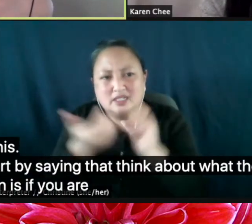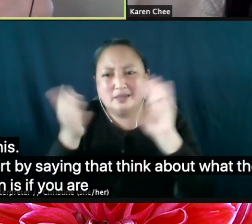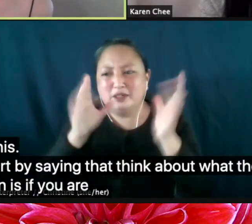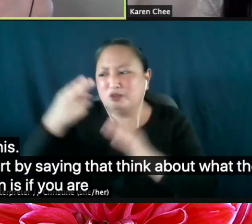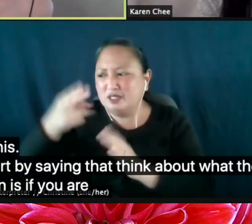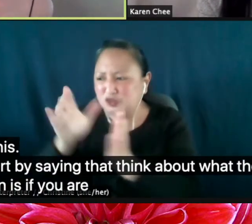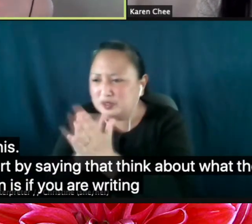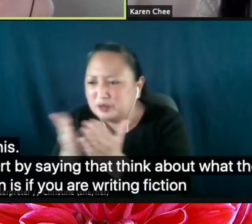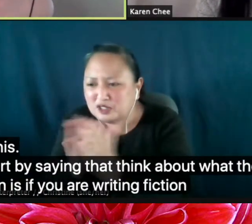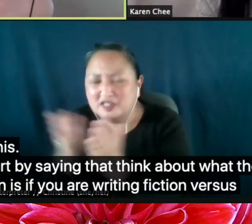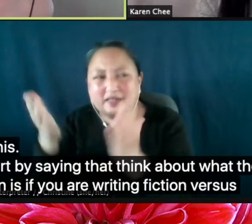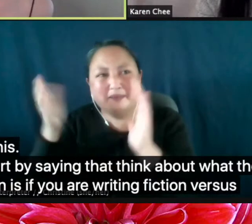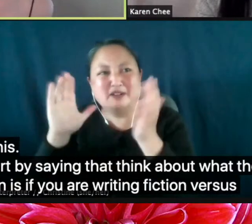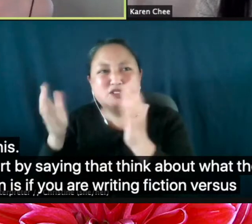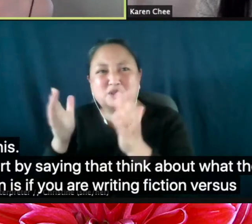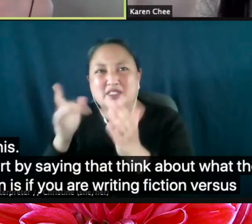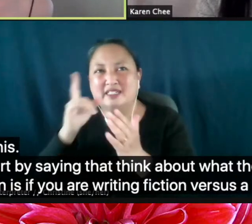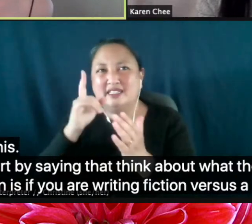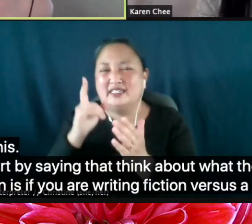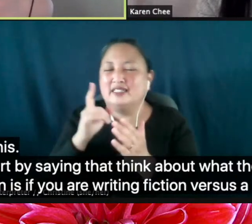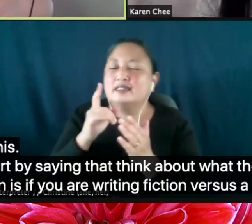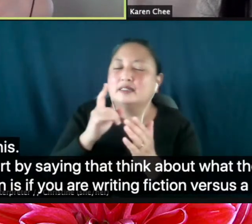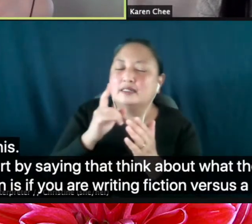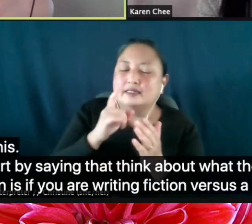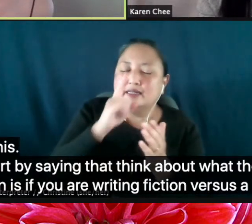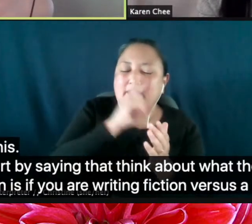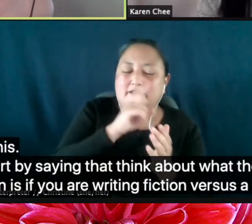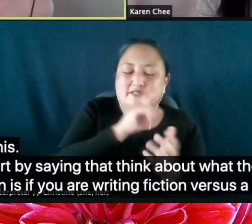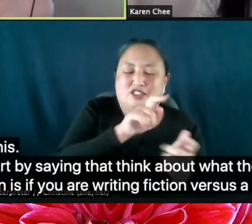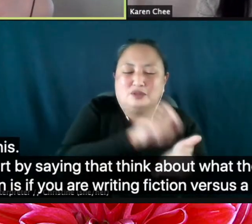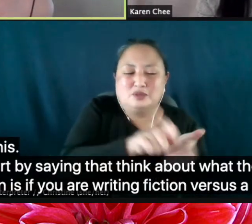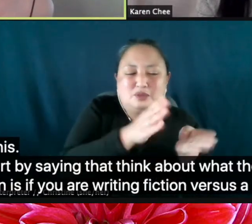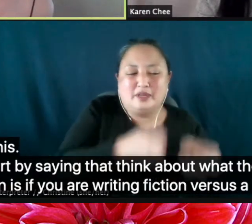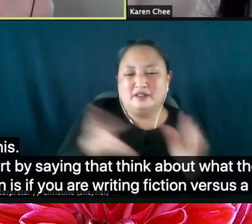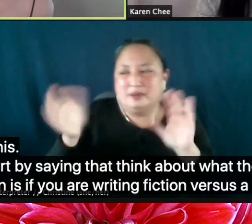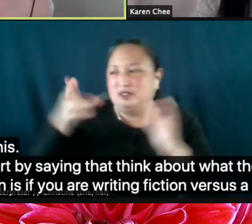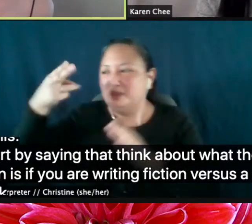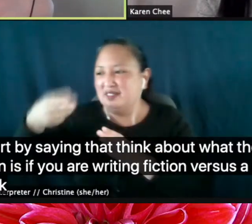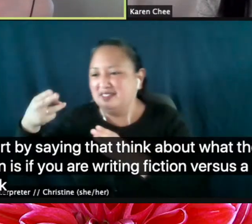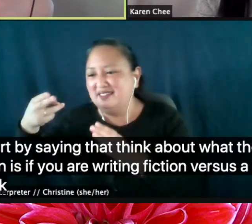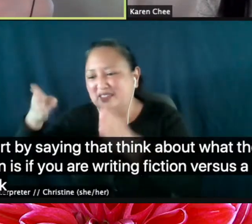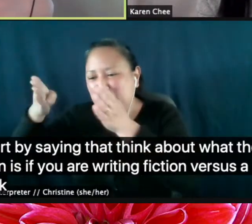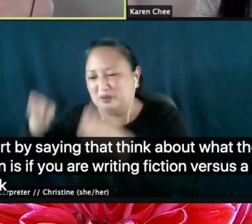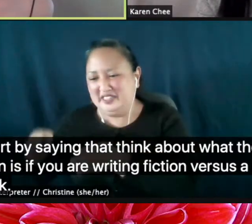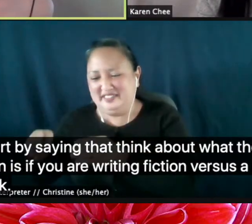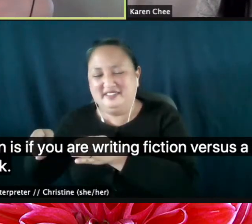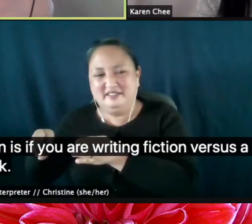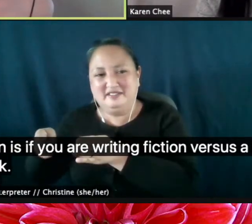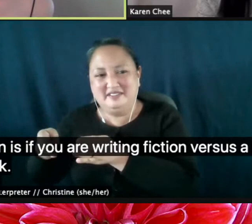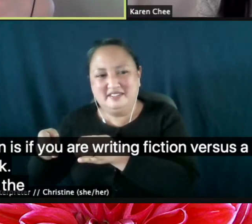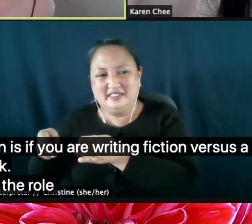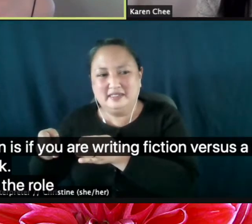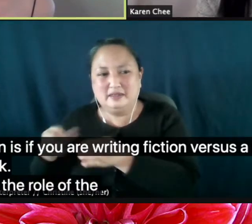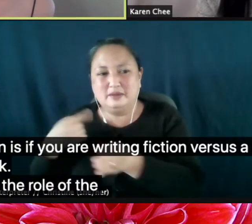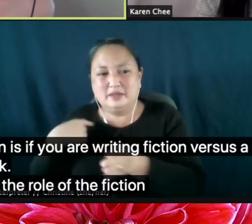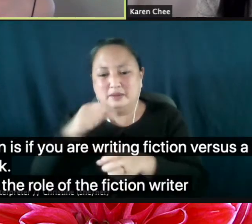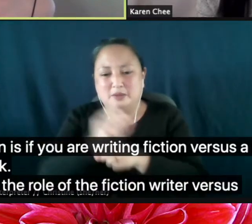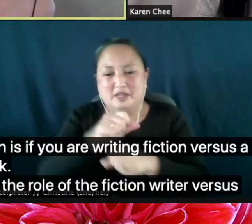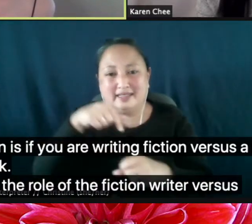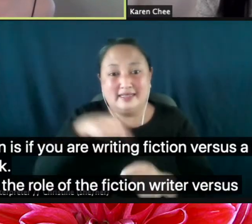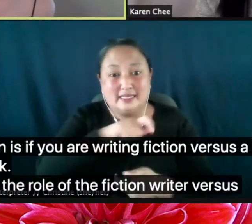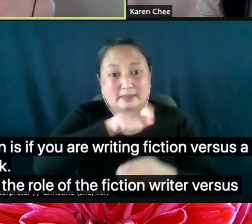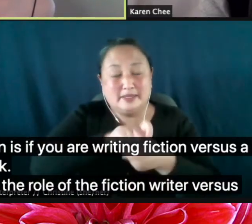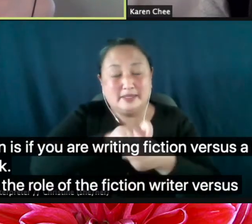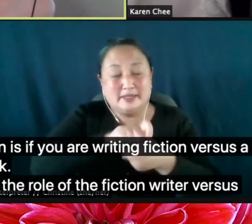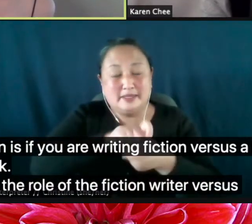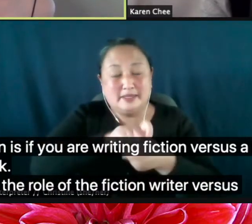what is the role of a fiction writer versus a historian. And so I think that when I was working on this book, I did